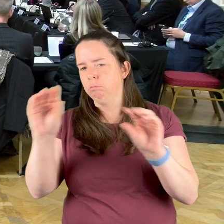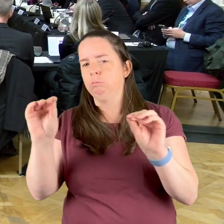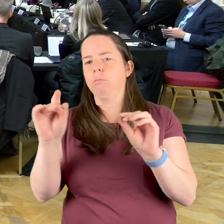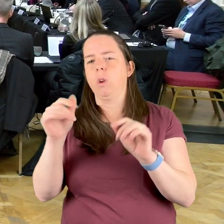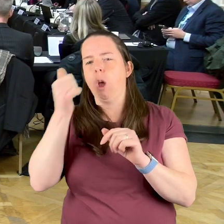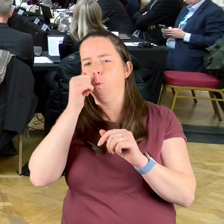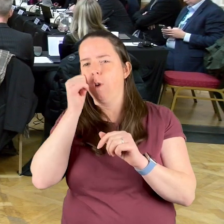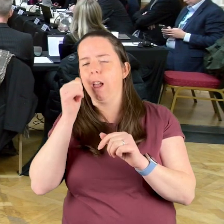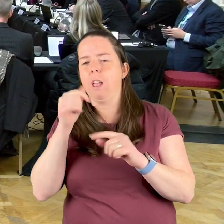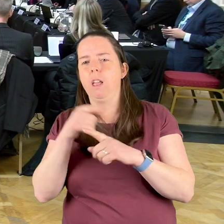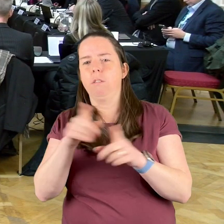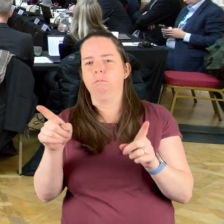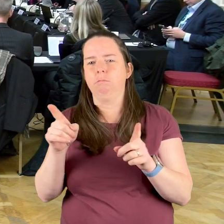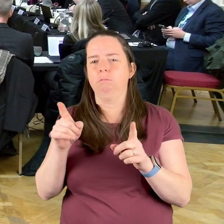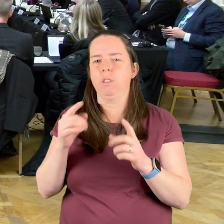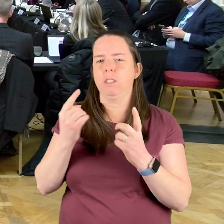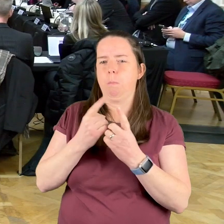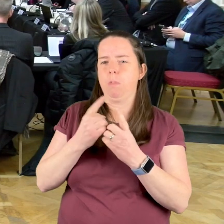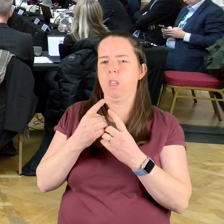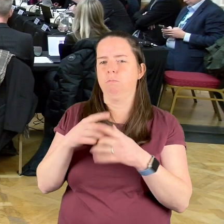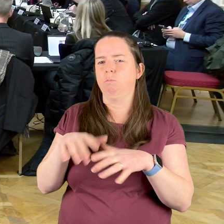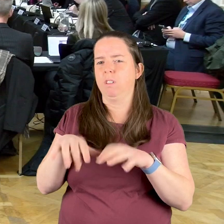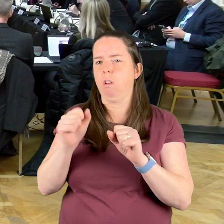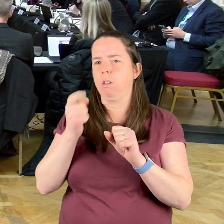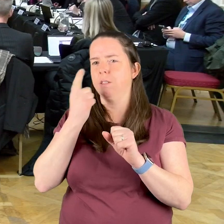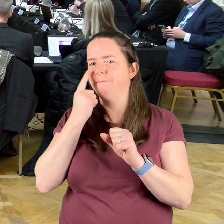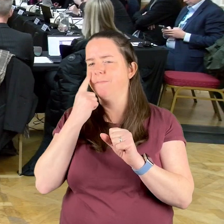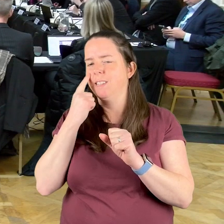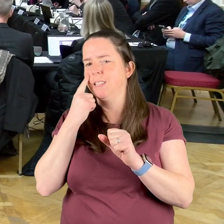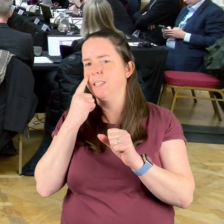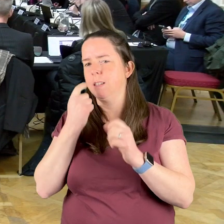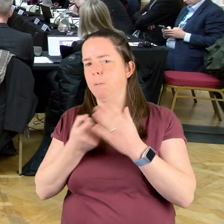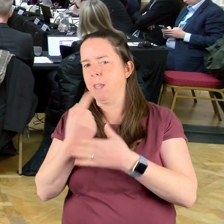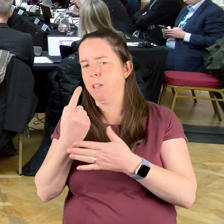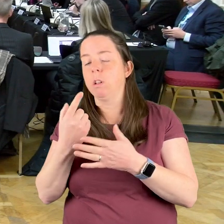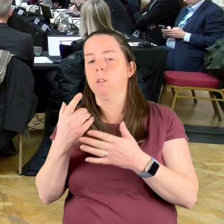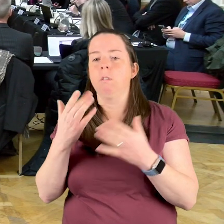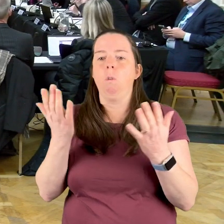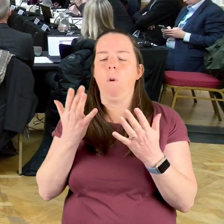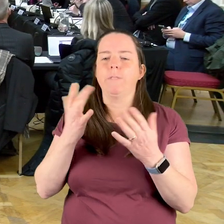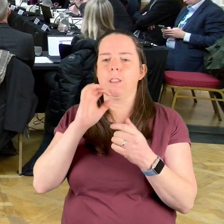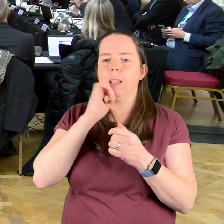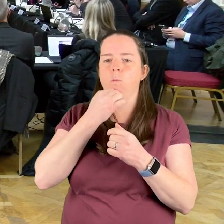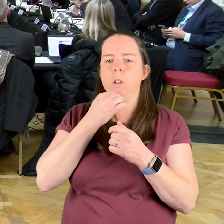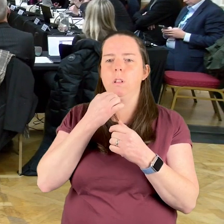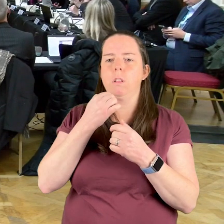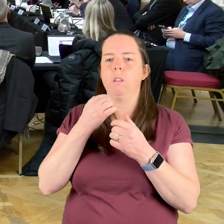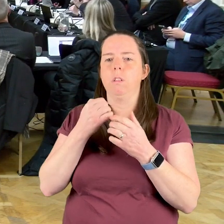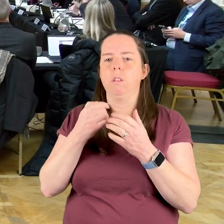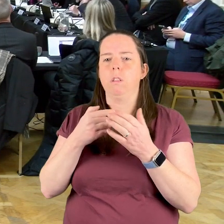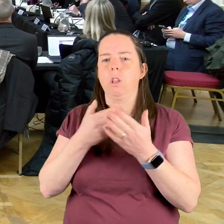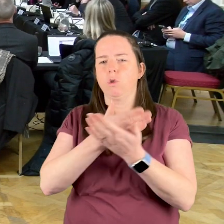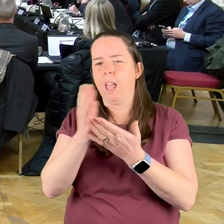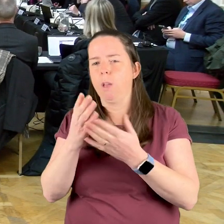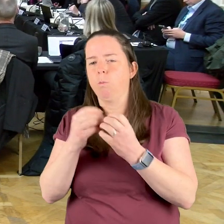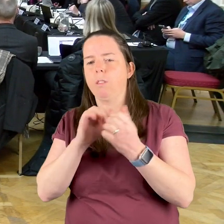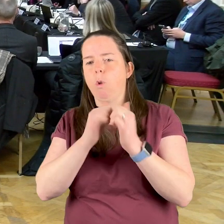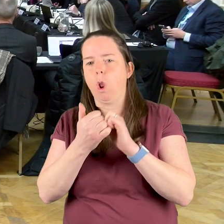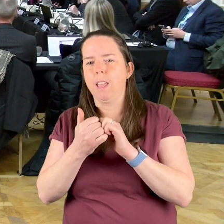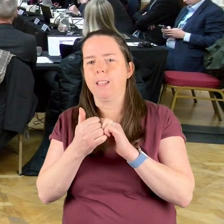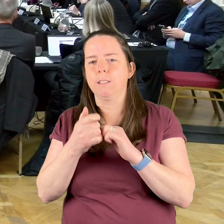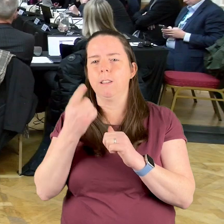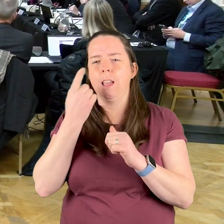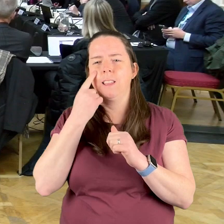aware that that is something that we're starting to see appearing. Obviously I'll be sharing that with colleagues. I can see Jacqueline's